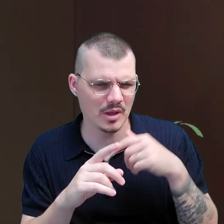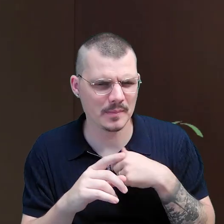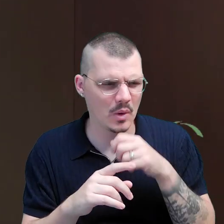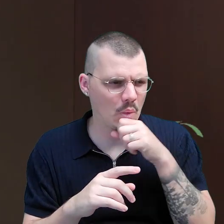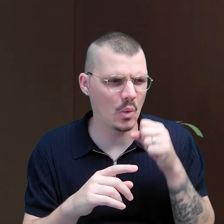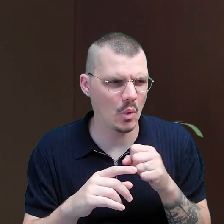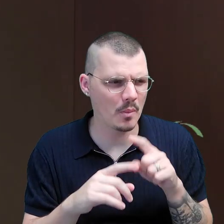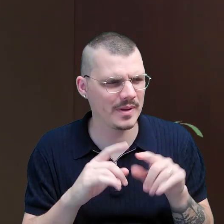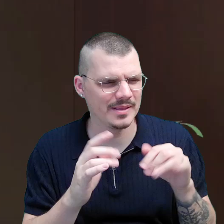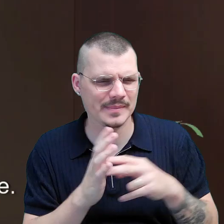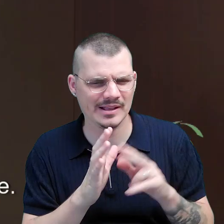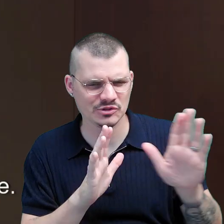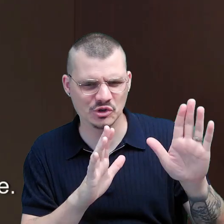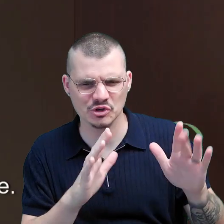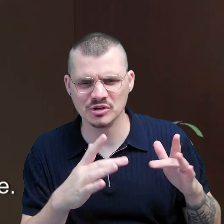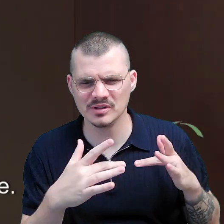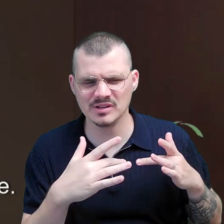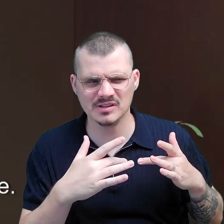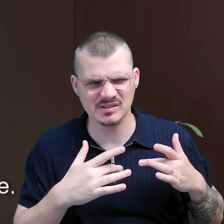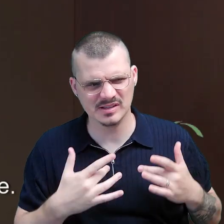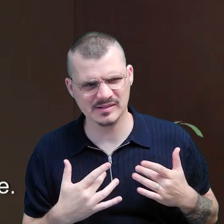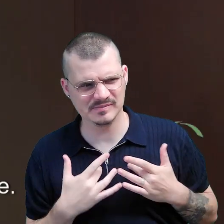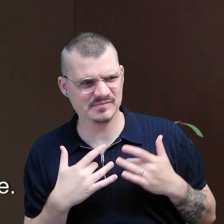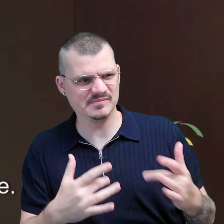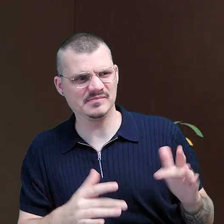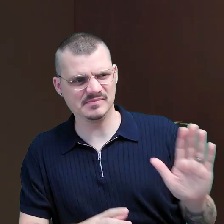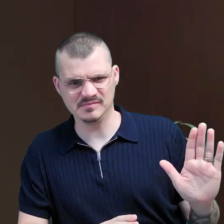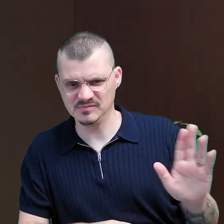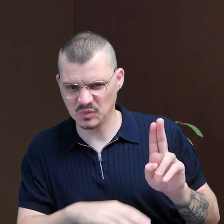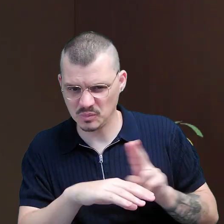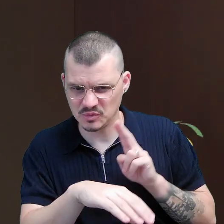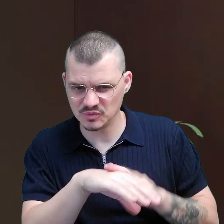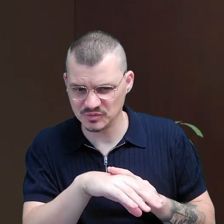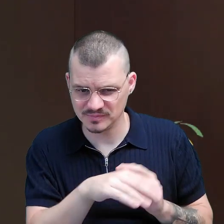and everything, but I'm going to keep saying jam for a while.